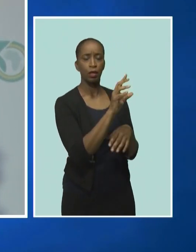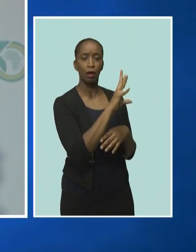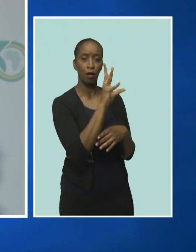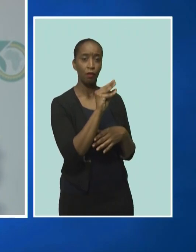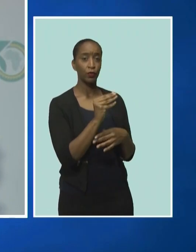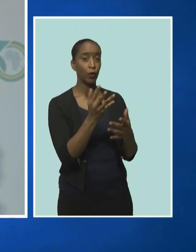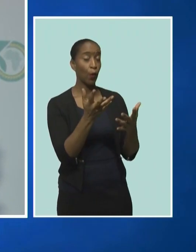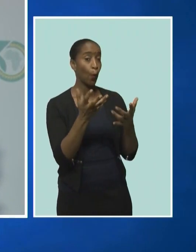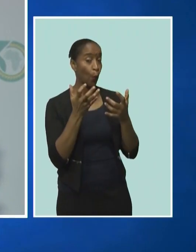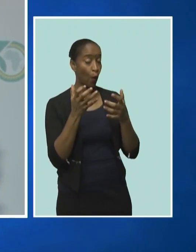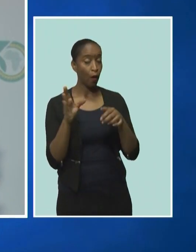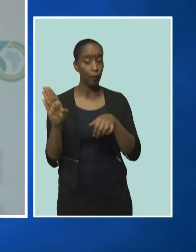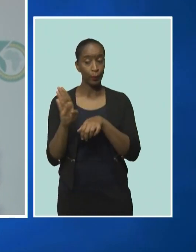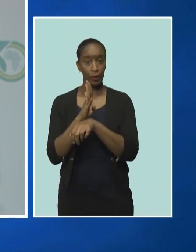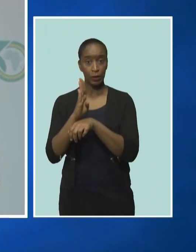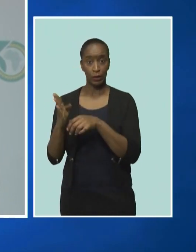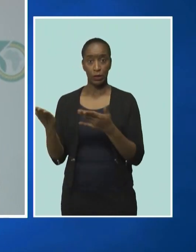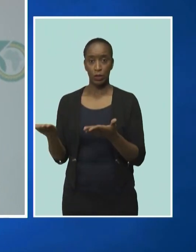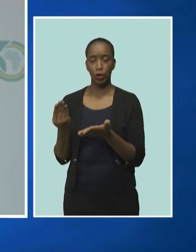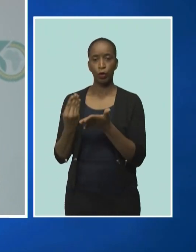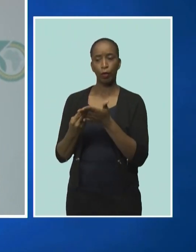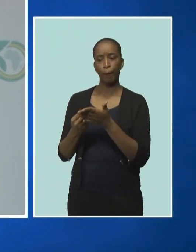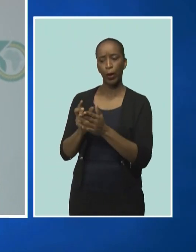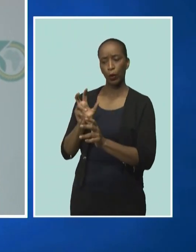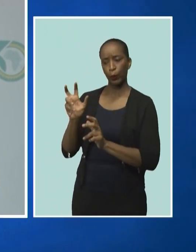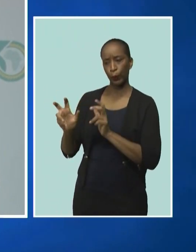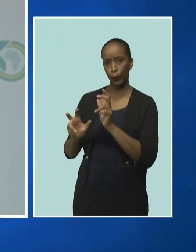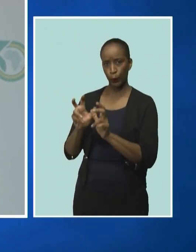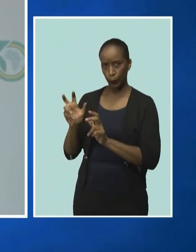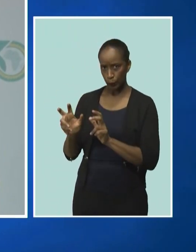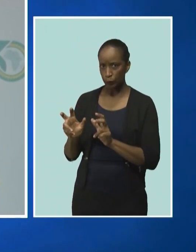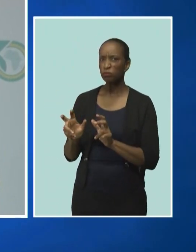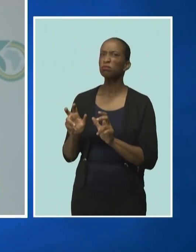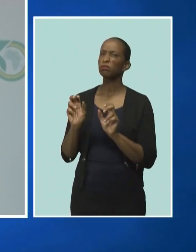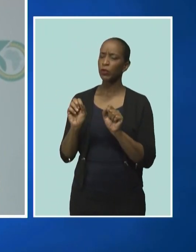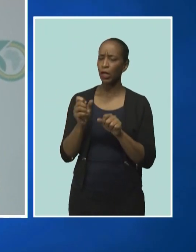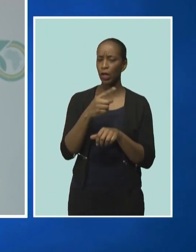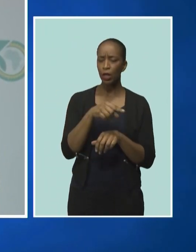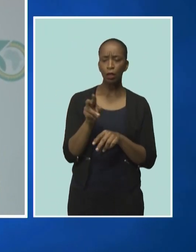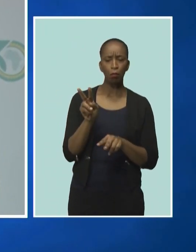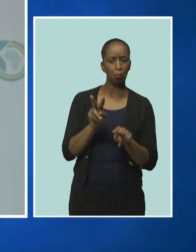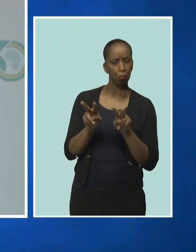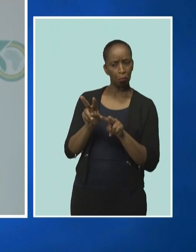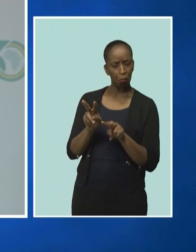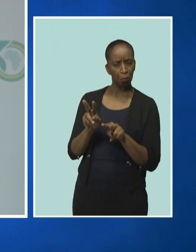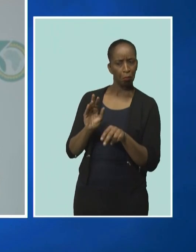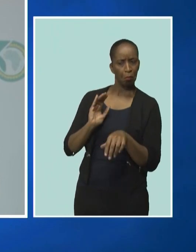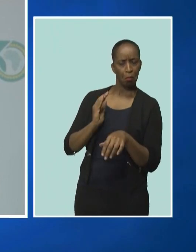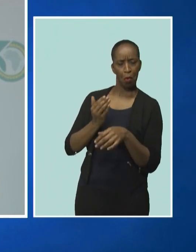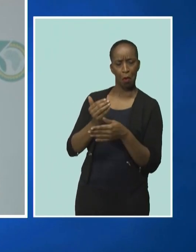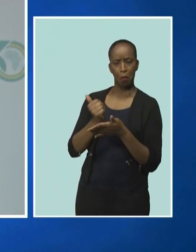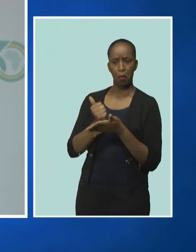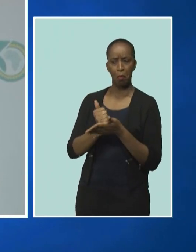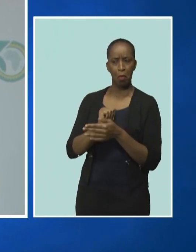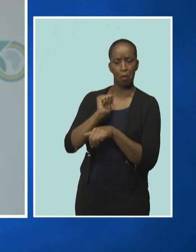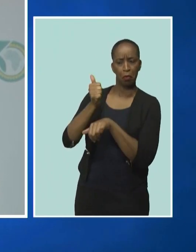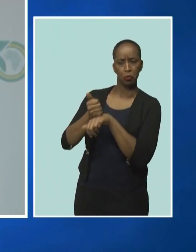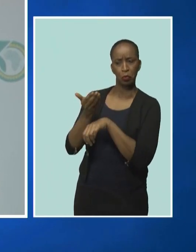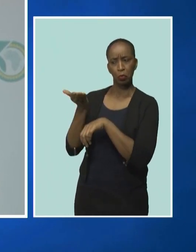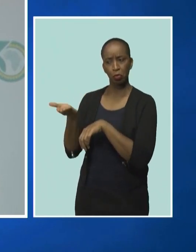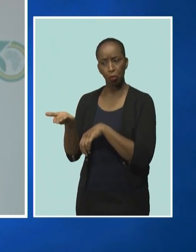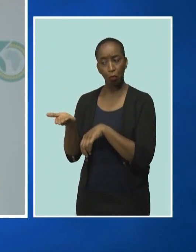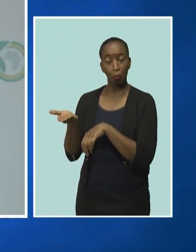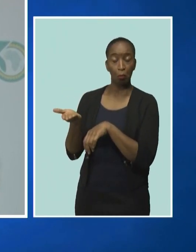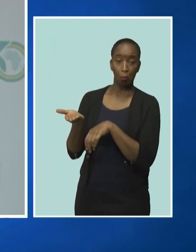with whom they have already existing relationships, that this is an area where business can be